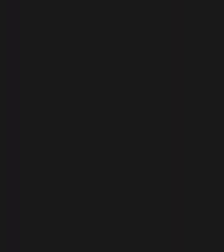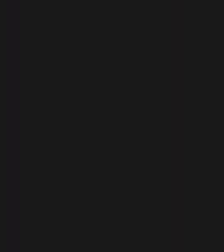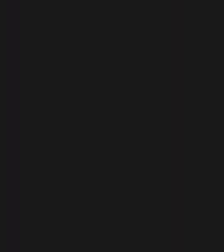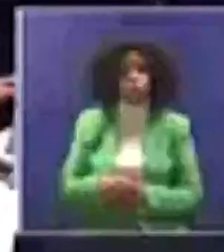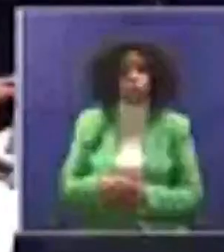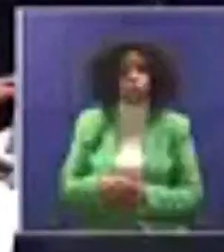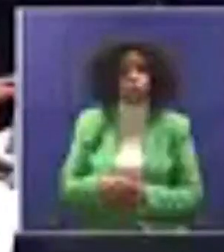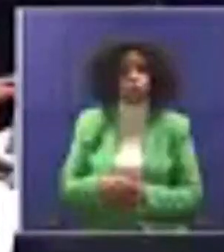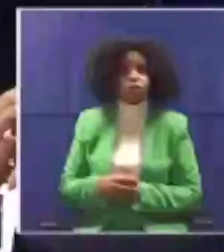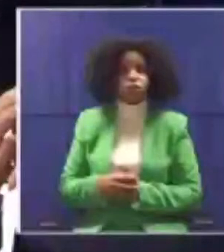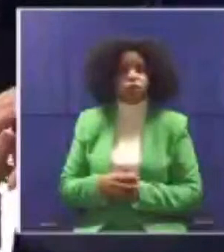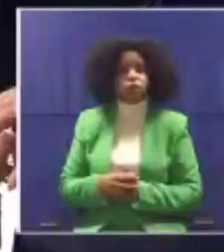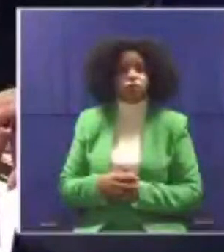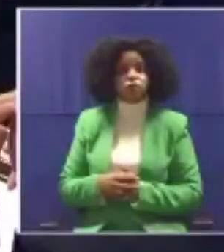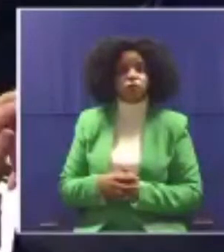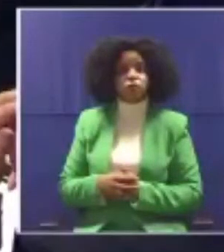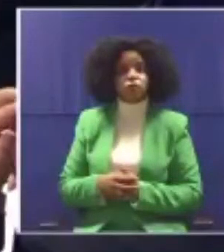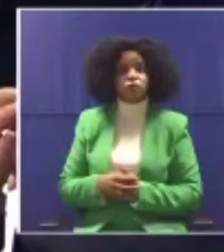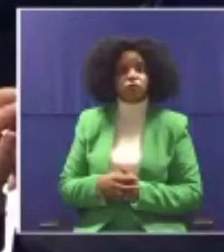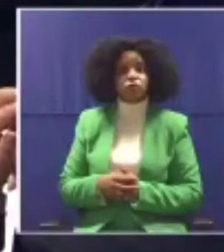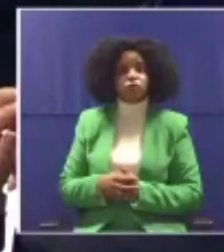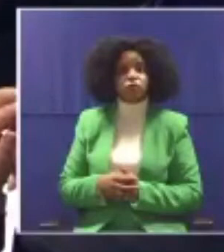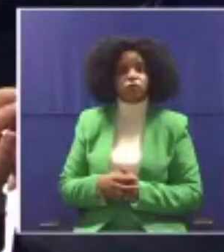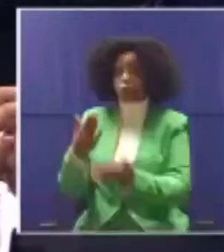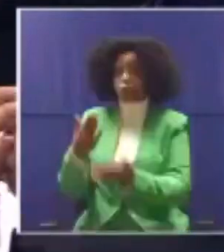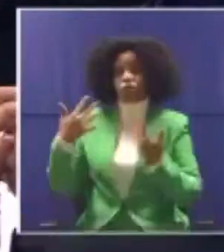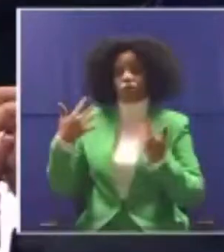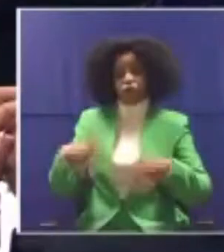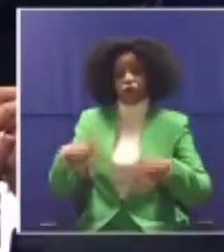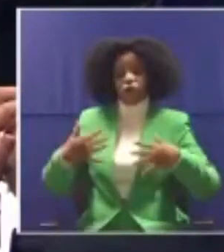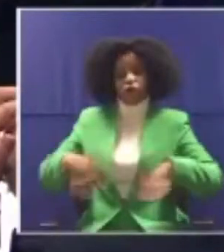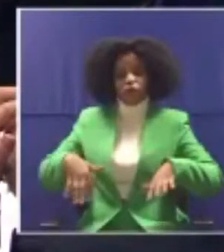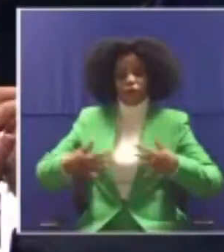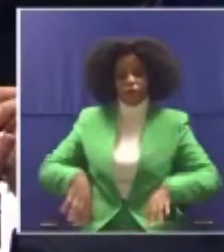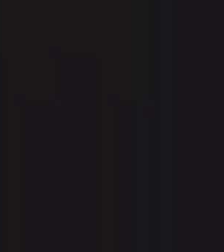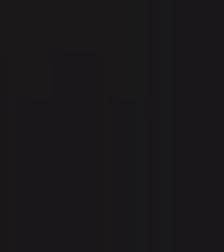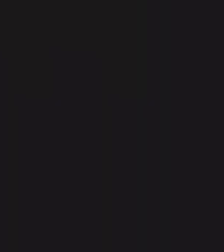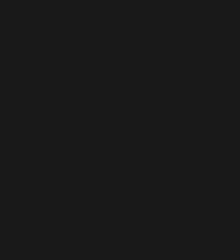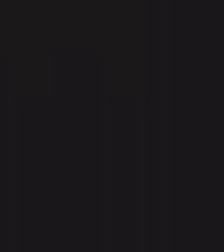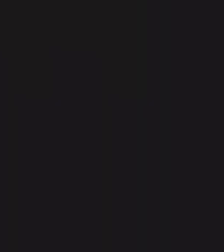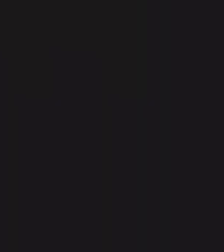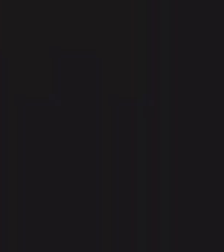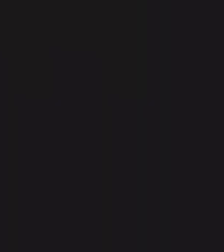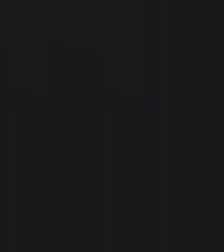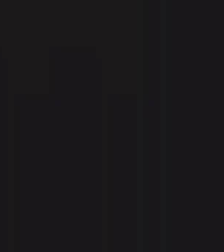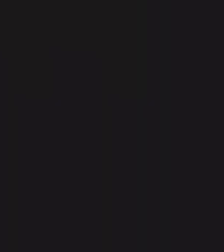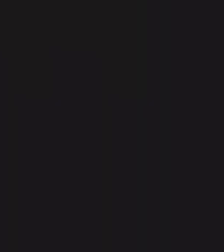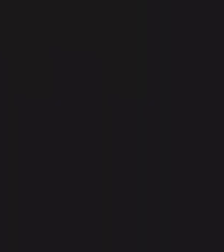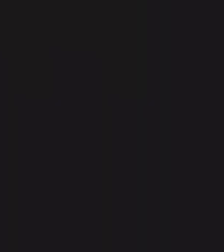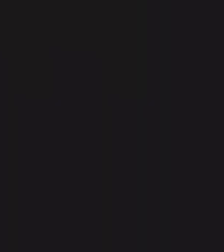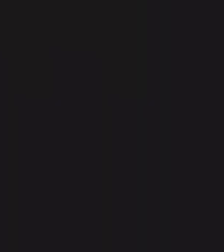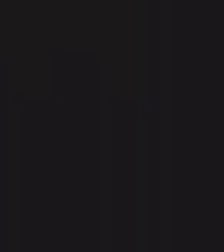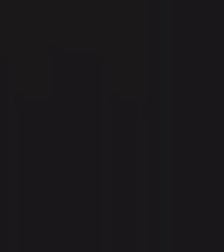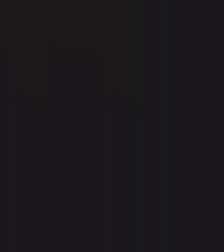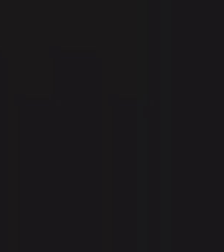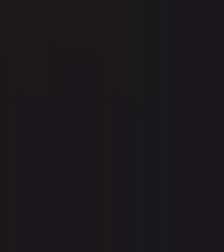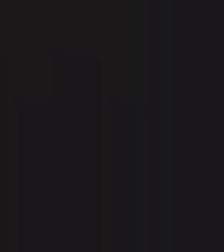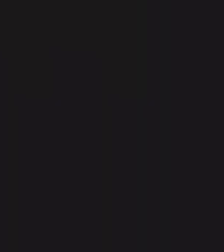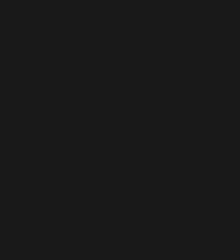Thank you very much, Speaker. I like the fact that the Deputy President is very